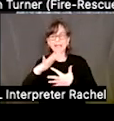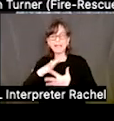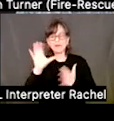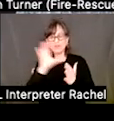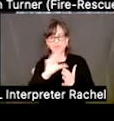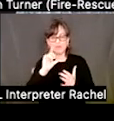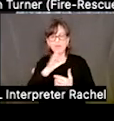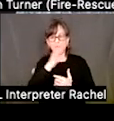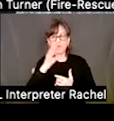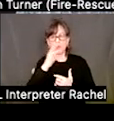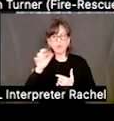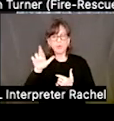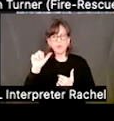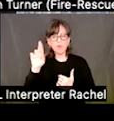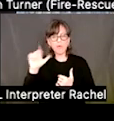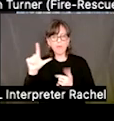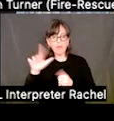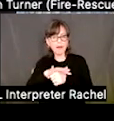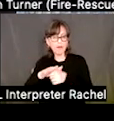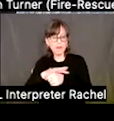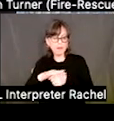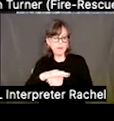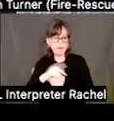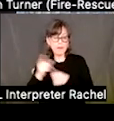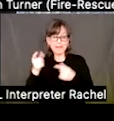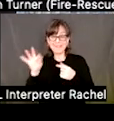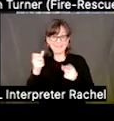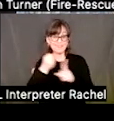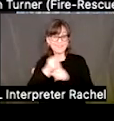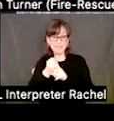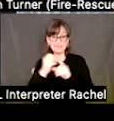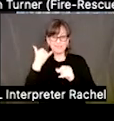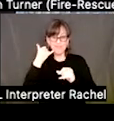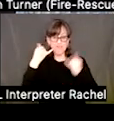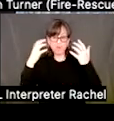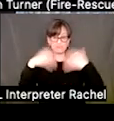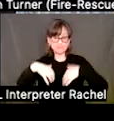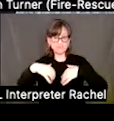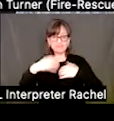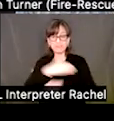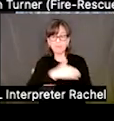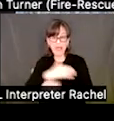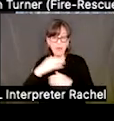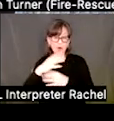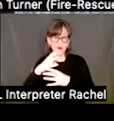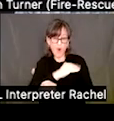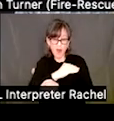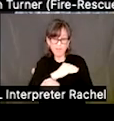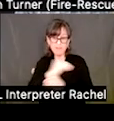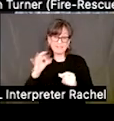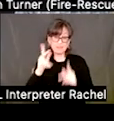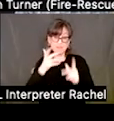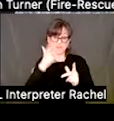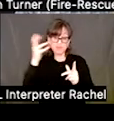areas. In the rural areas, when an earthquake hits, there's no phones, there's no power, and there's no one to hear if they scream.